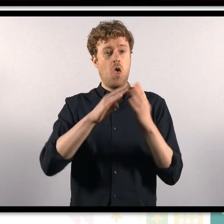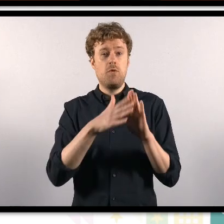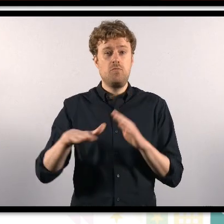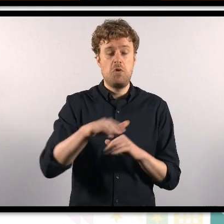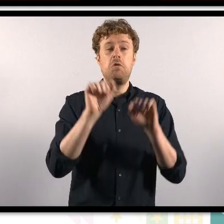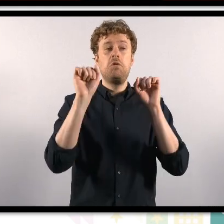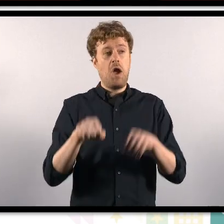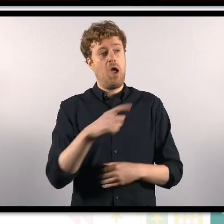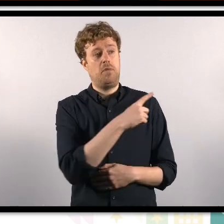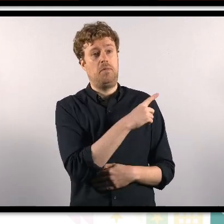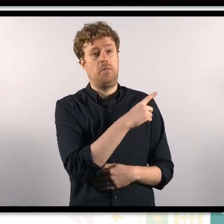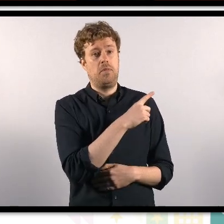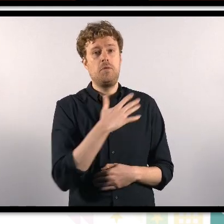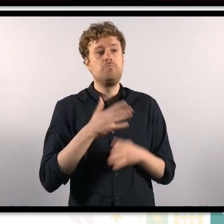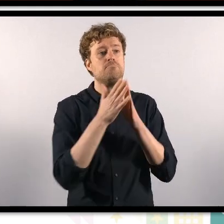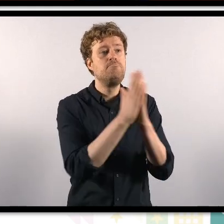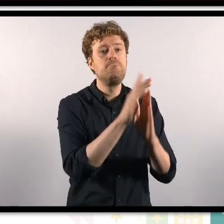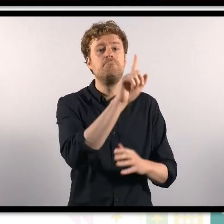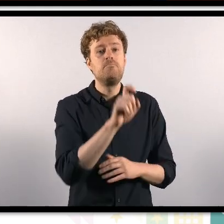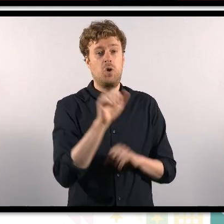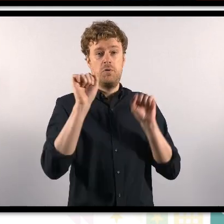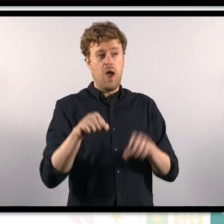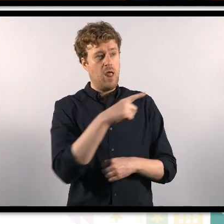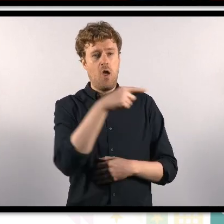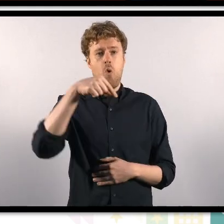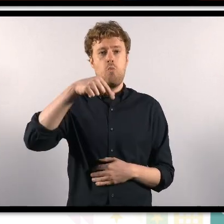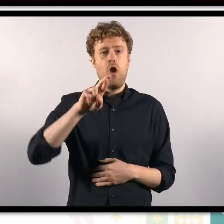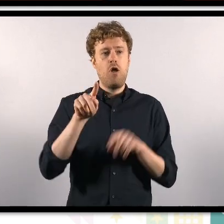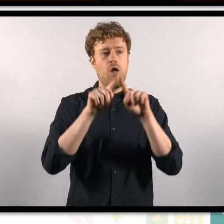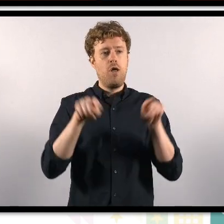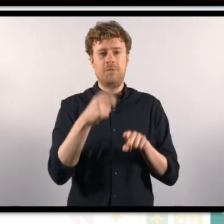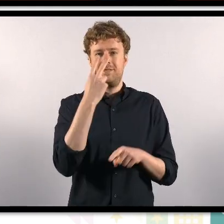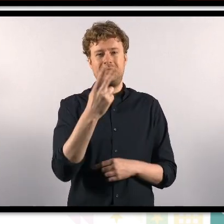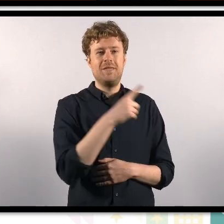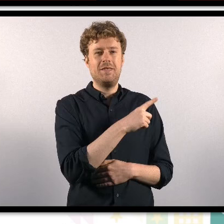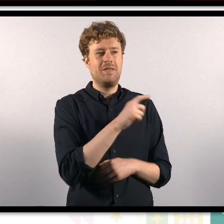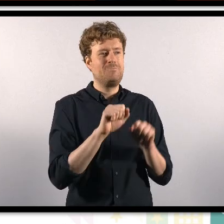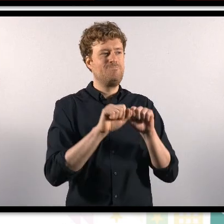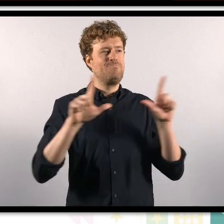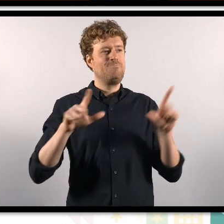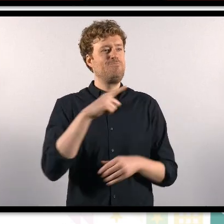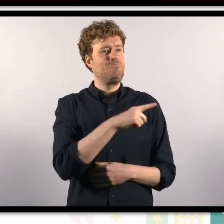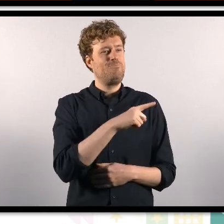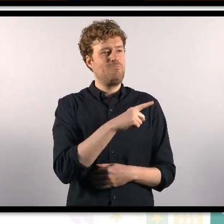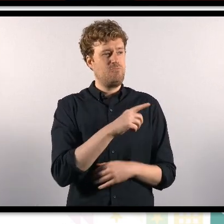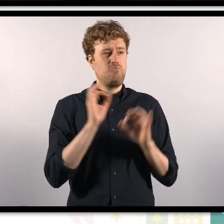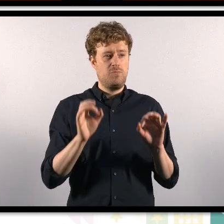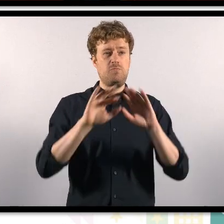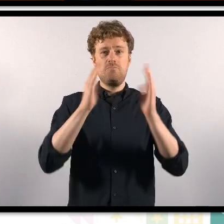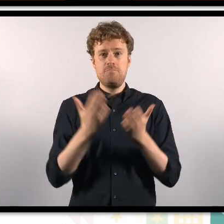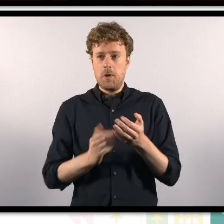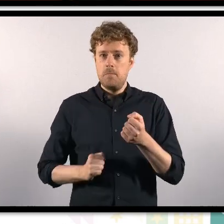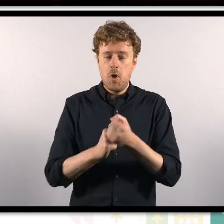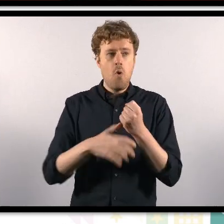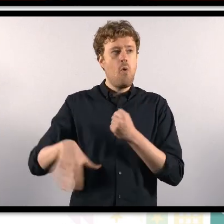kind of celebrate with everyone this year on all the amazing stuff we have done this decade. So that's a little bit about the past and the